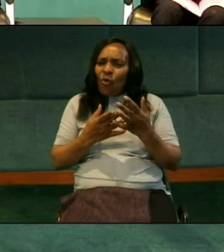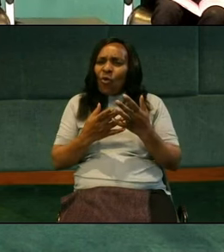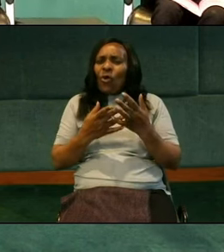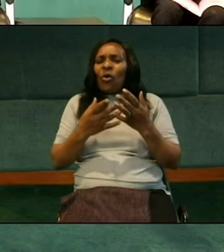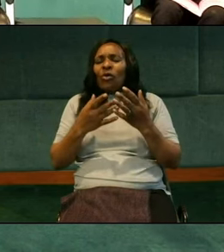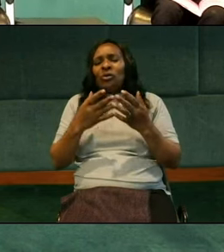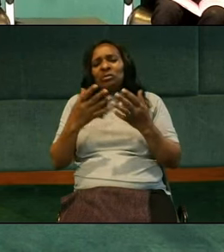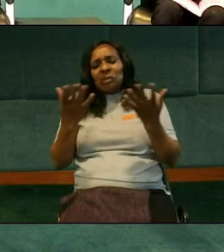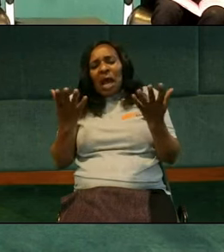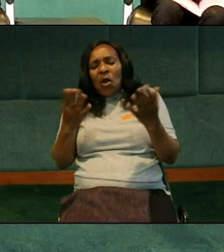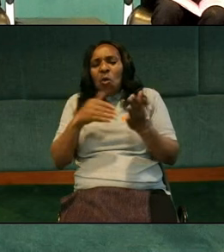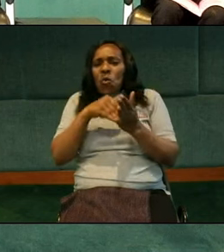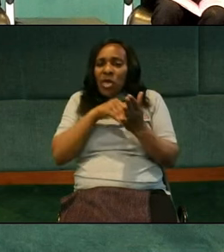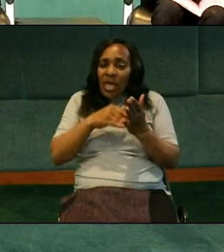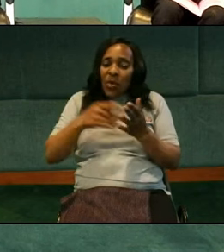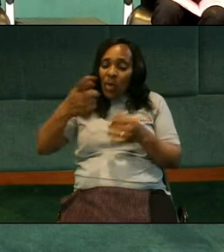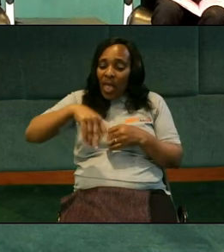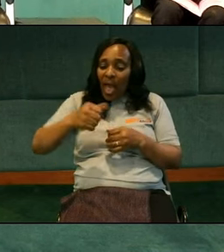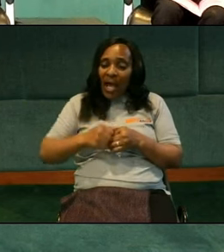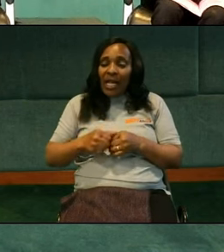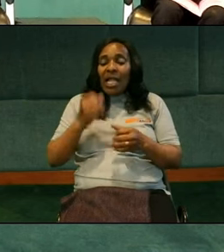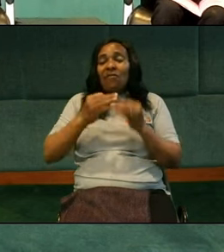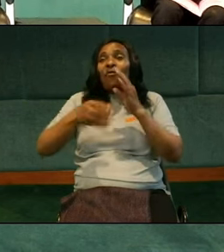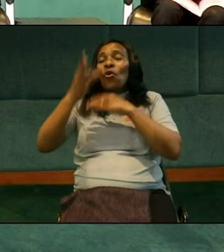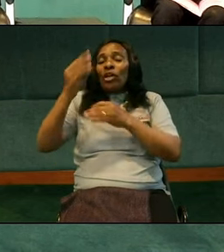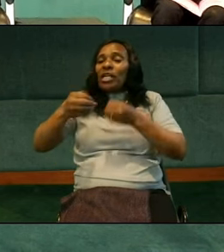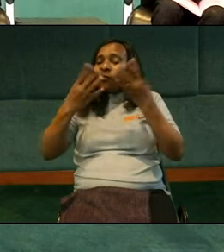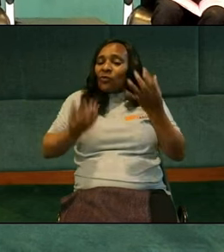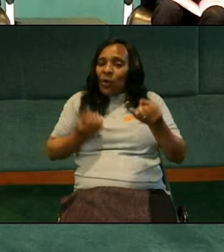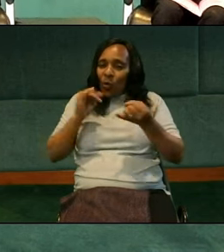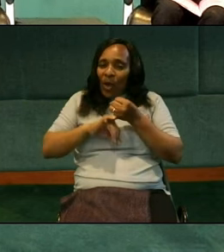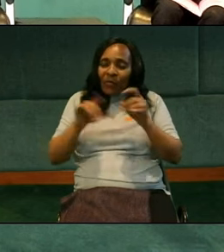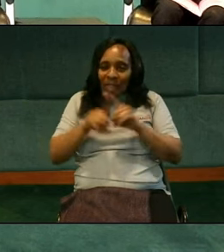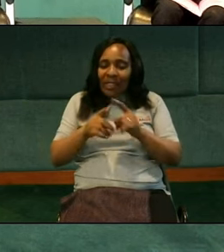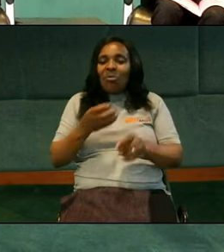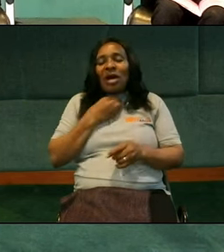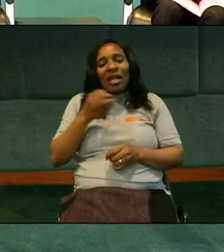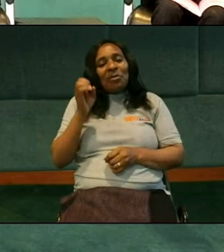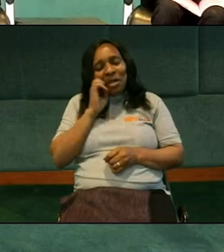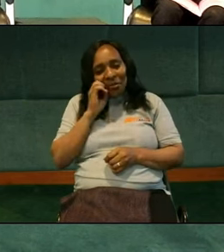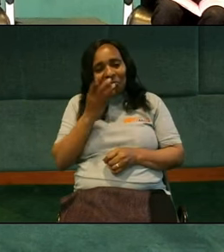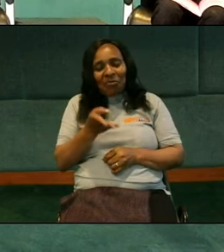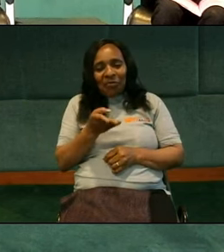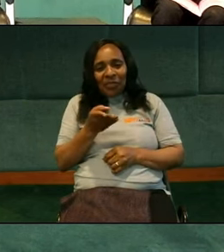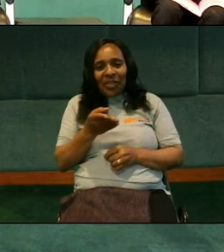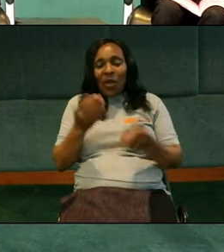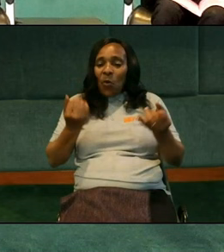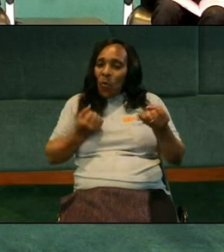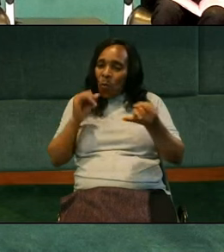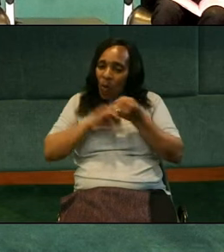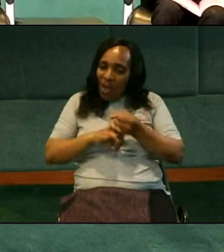Even if God creates and gives you a wife, like in the case of Adam and Eve, his wife